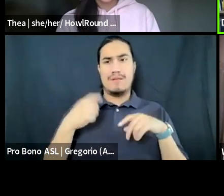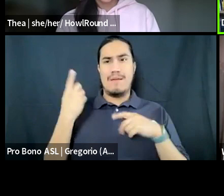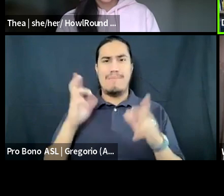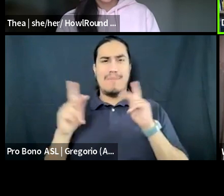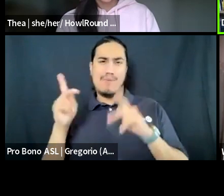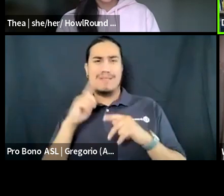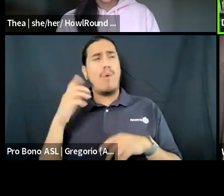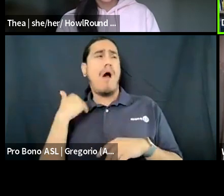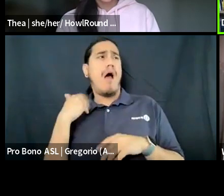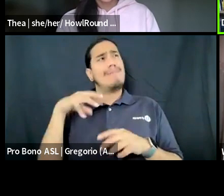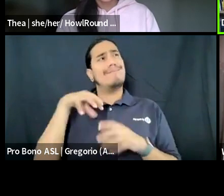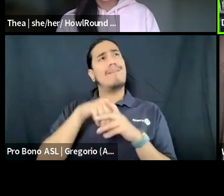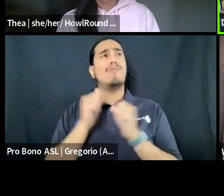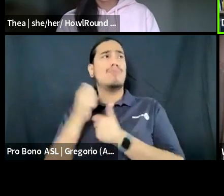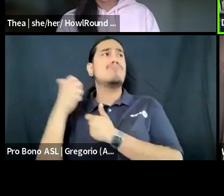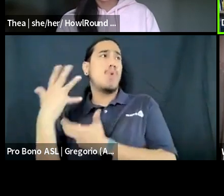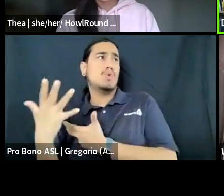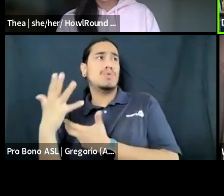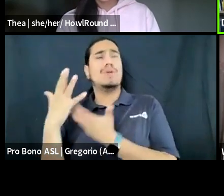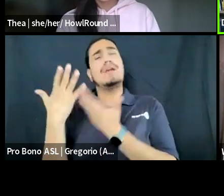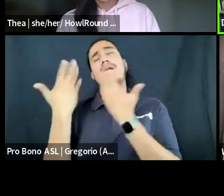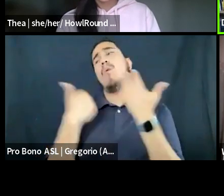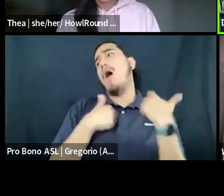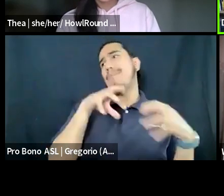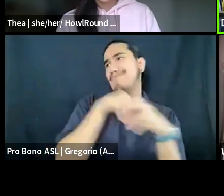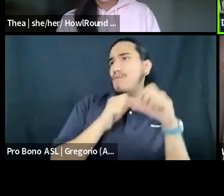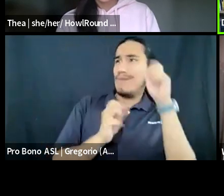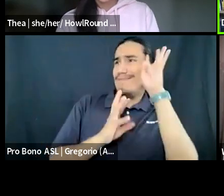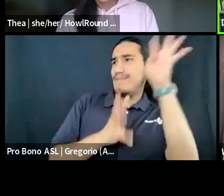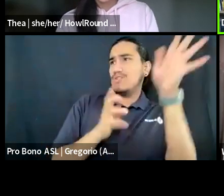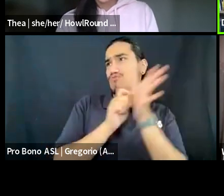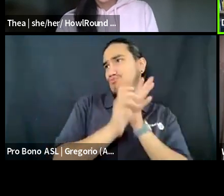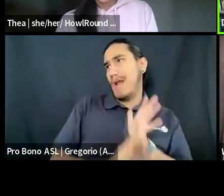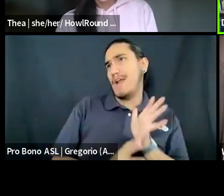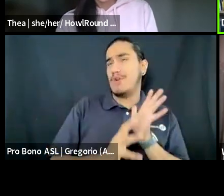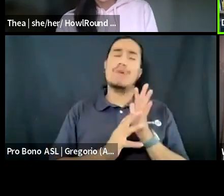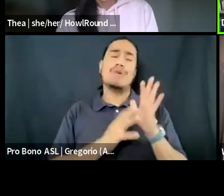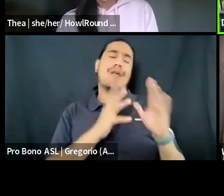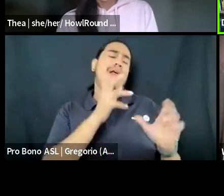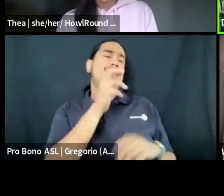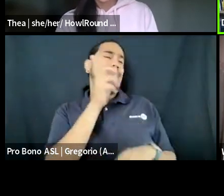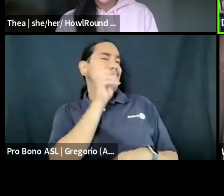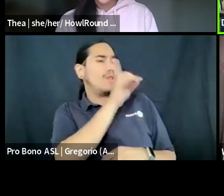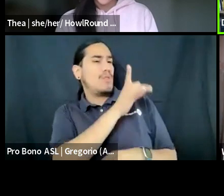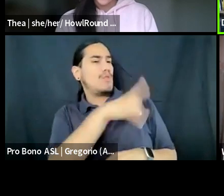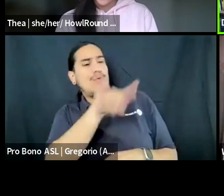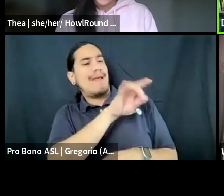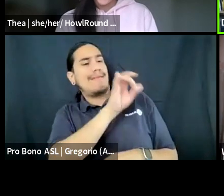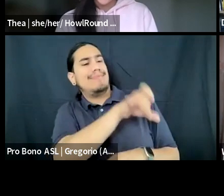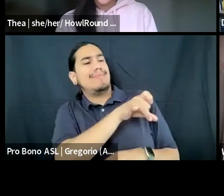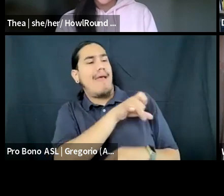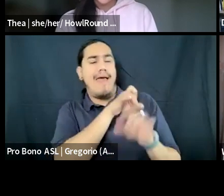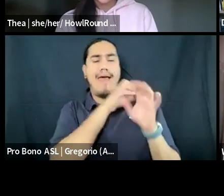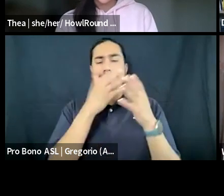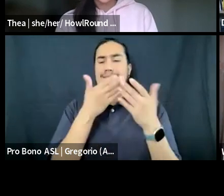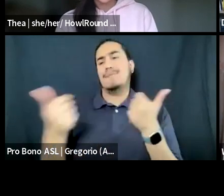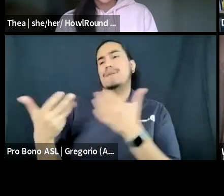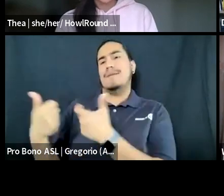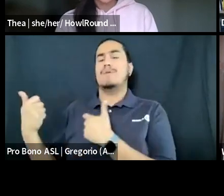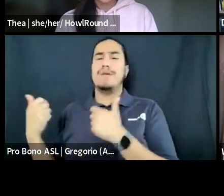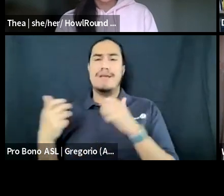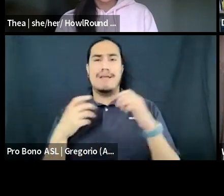poetry cohort, and, you know, fiction writers, they're like this, and nonfiction writers, they're like that. And we all have a little separate